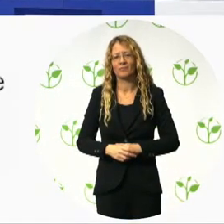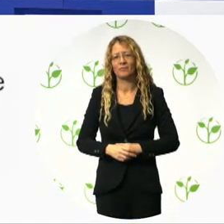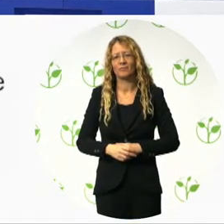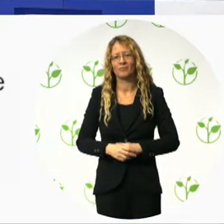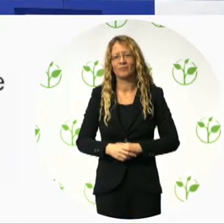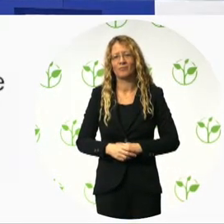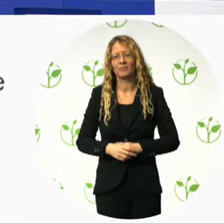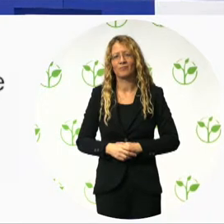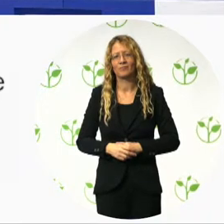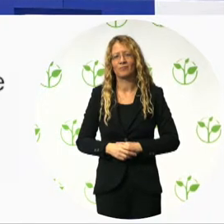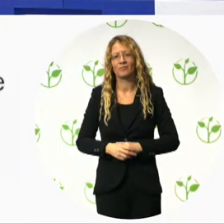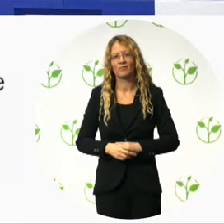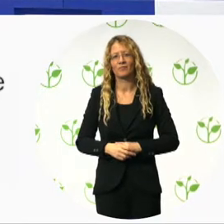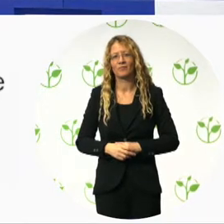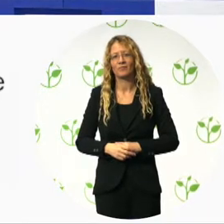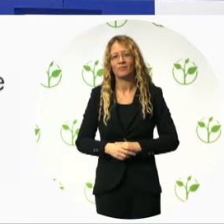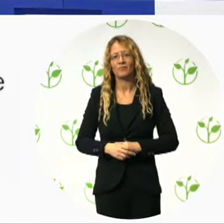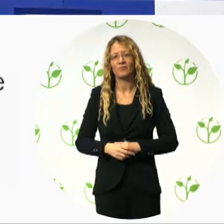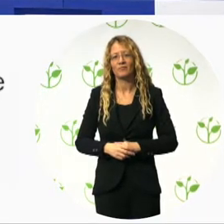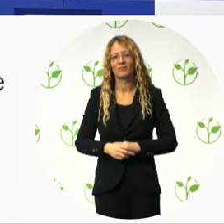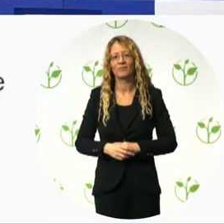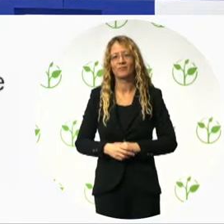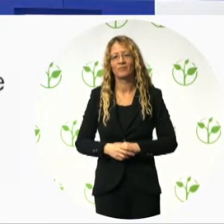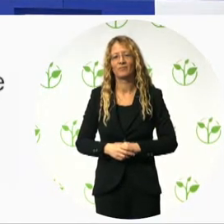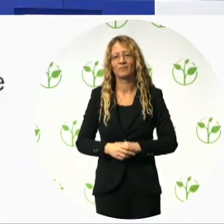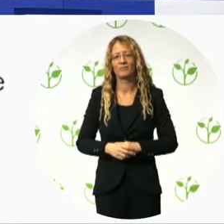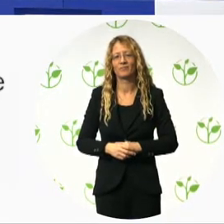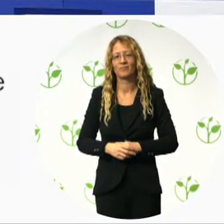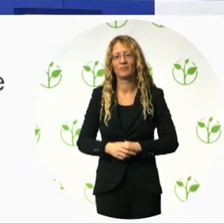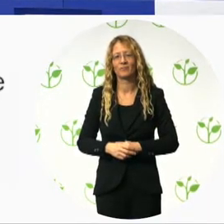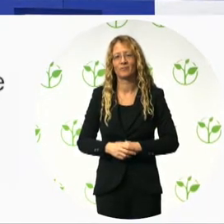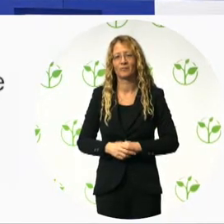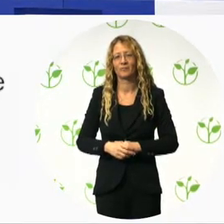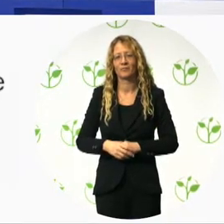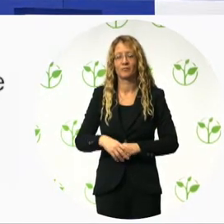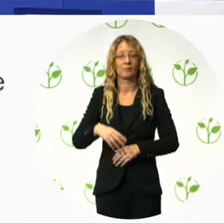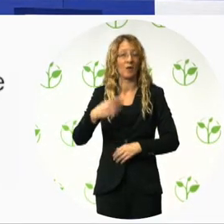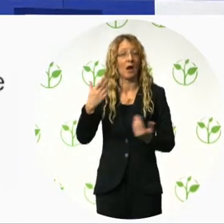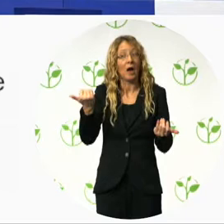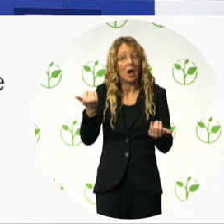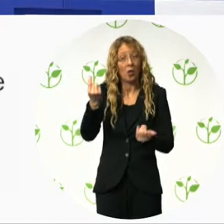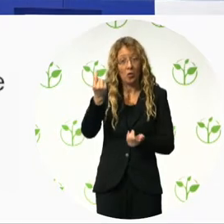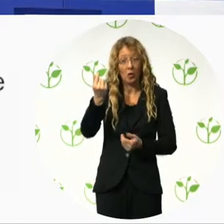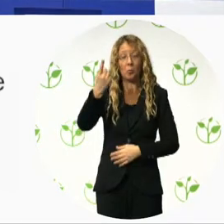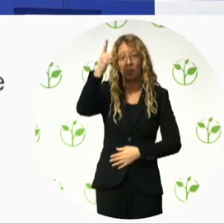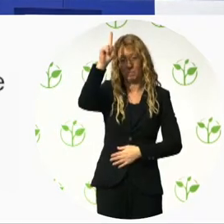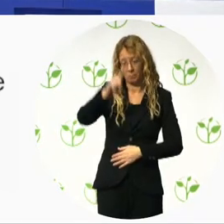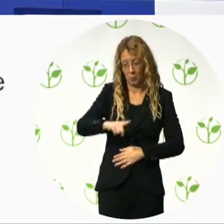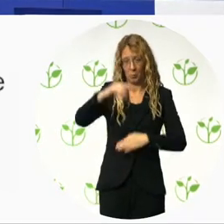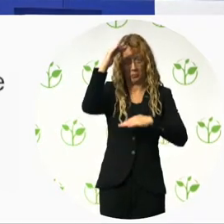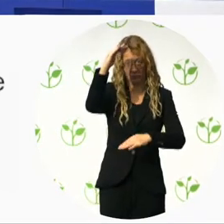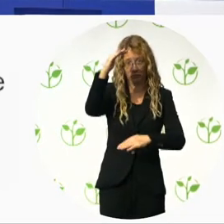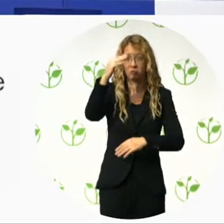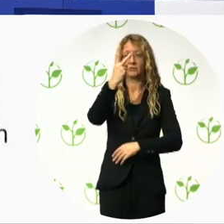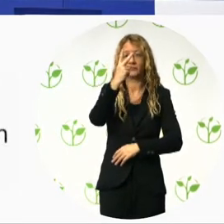three minutes, 20 minutes free every month. And the rest is with a small fee of 30 euro. This